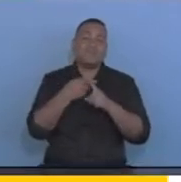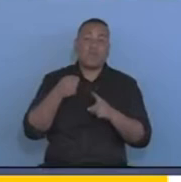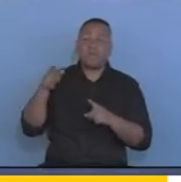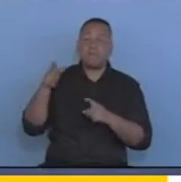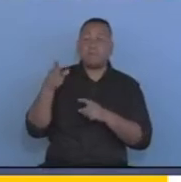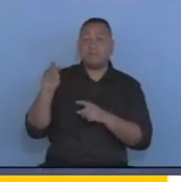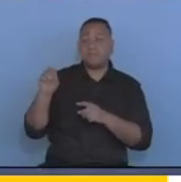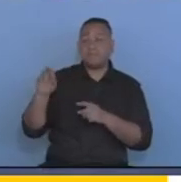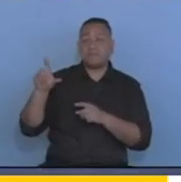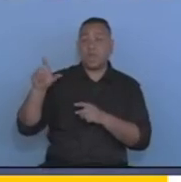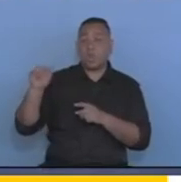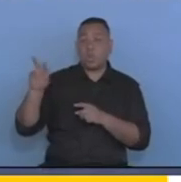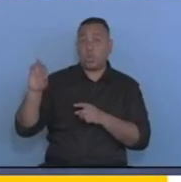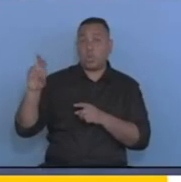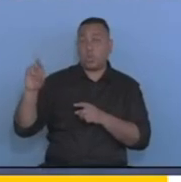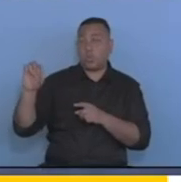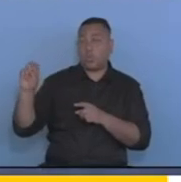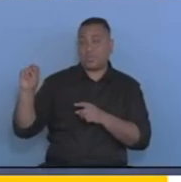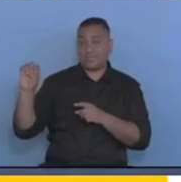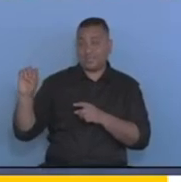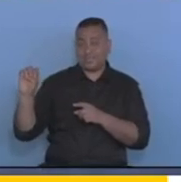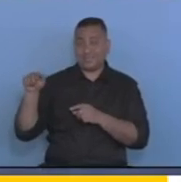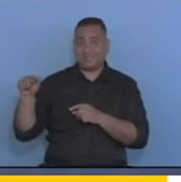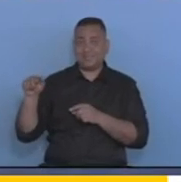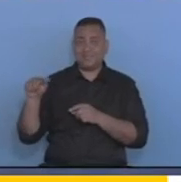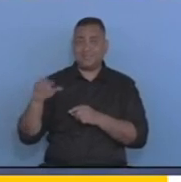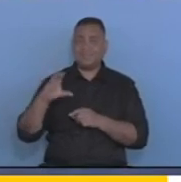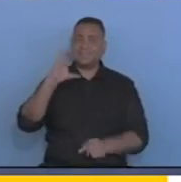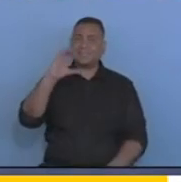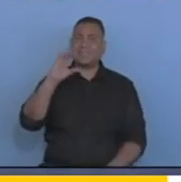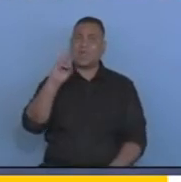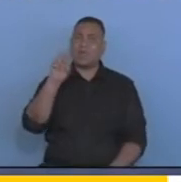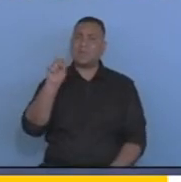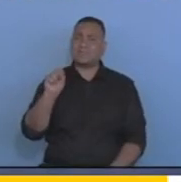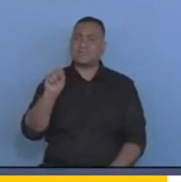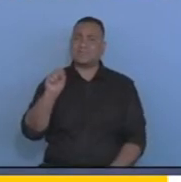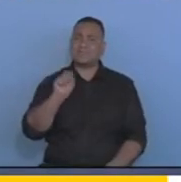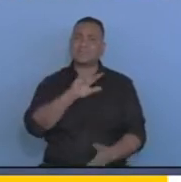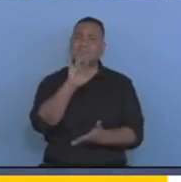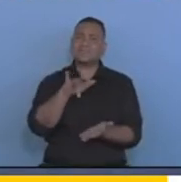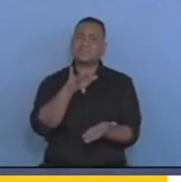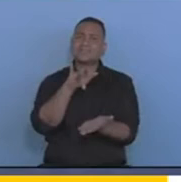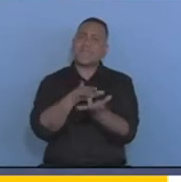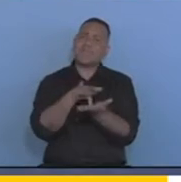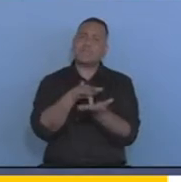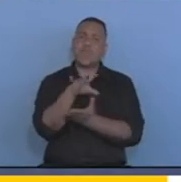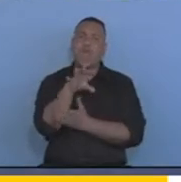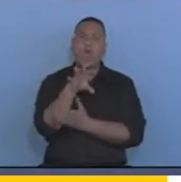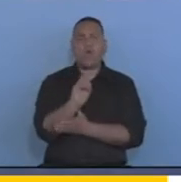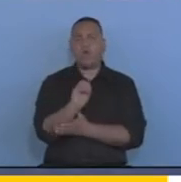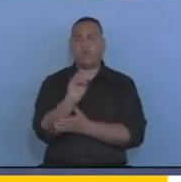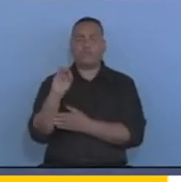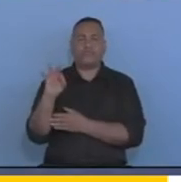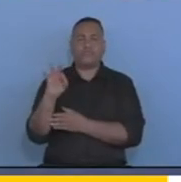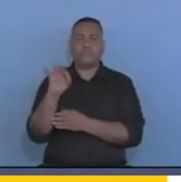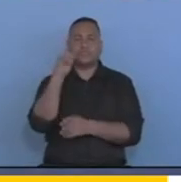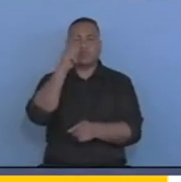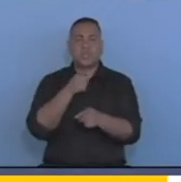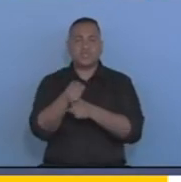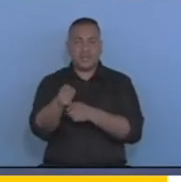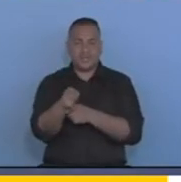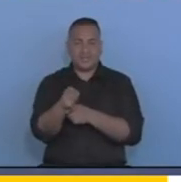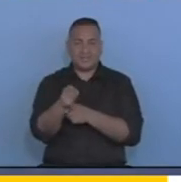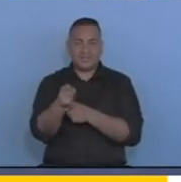is not the buzzword. The center of specialization. This is super important because this happens here and now. Yes. So give me the